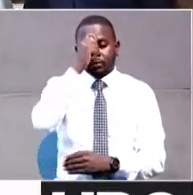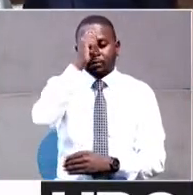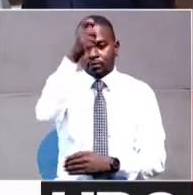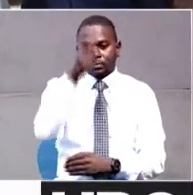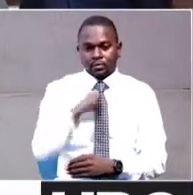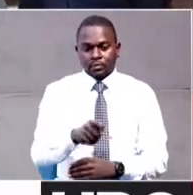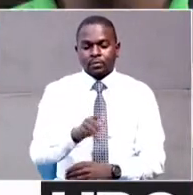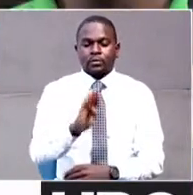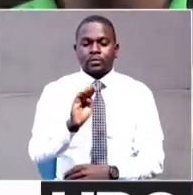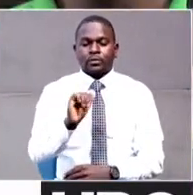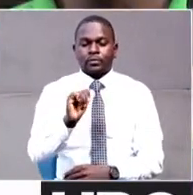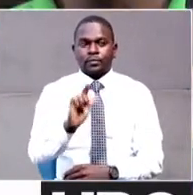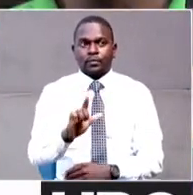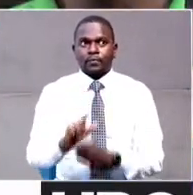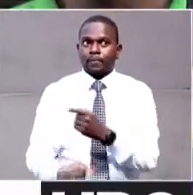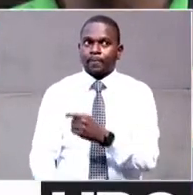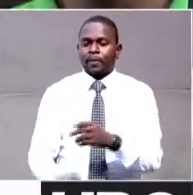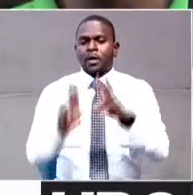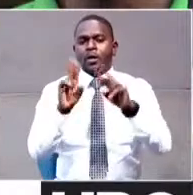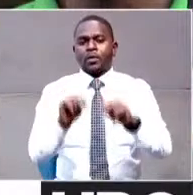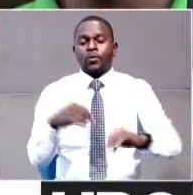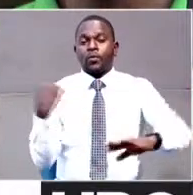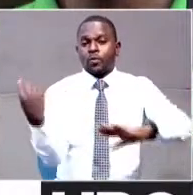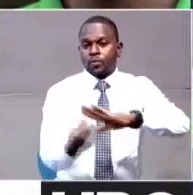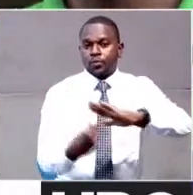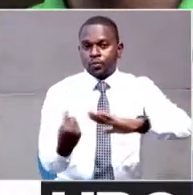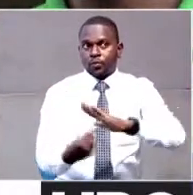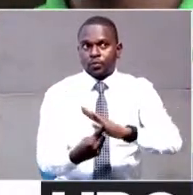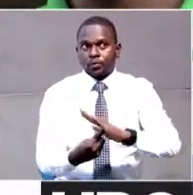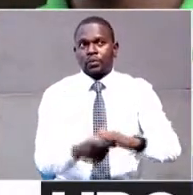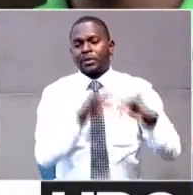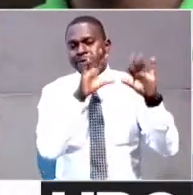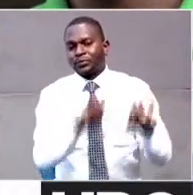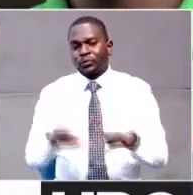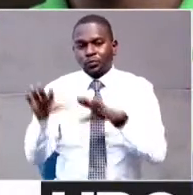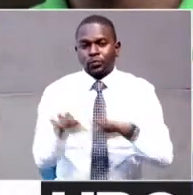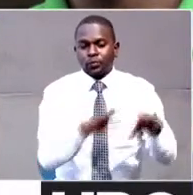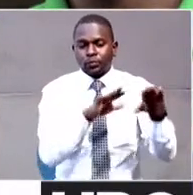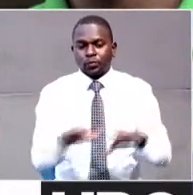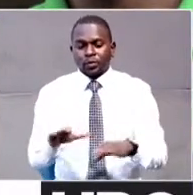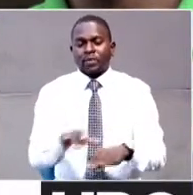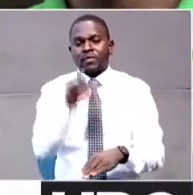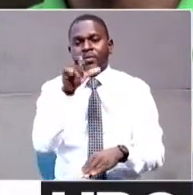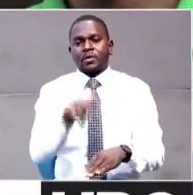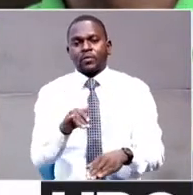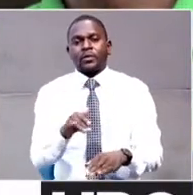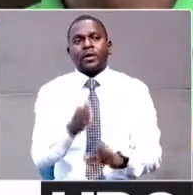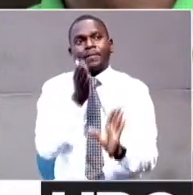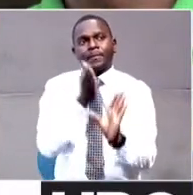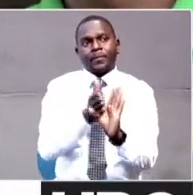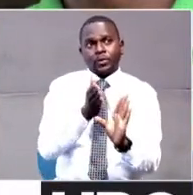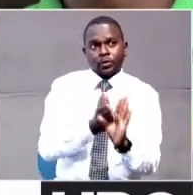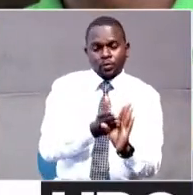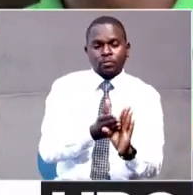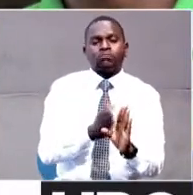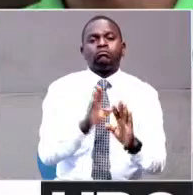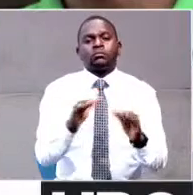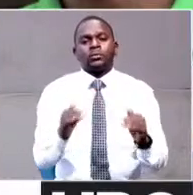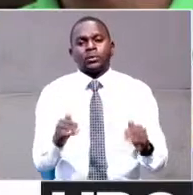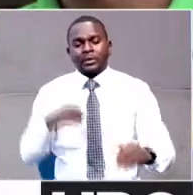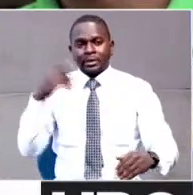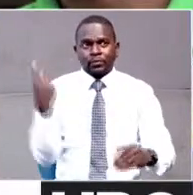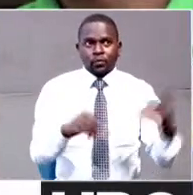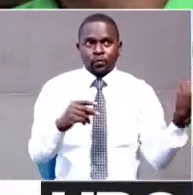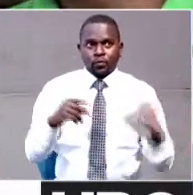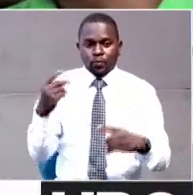on the bail application. No circumstances permit torture of a person, whether physical or mental. However, the torture of